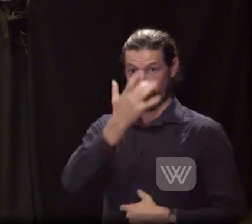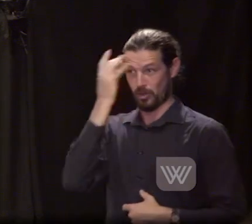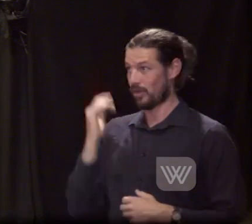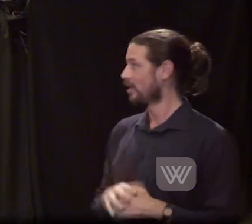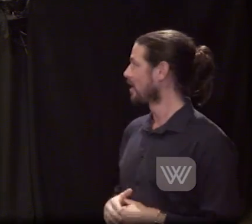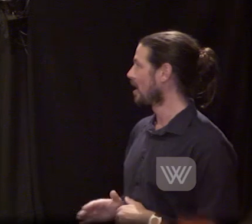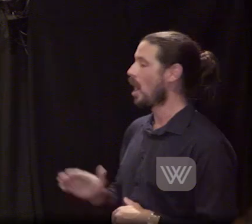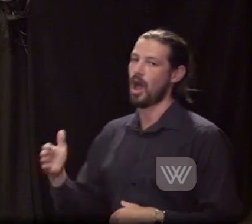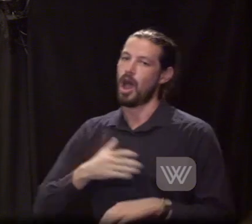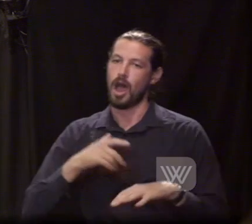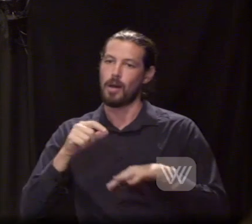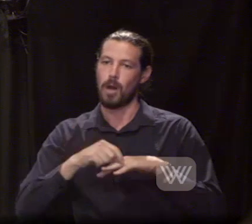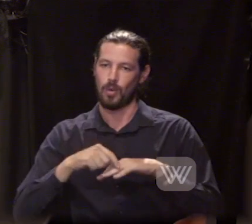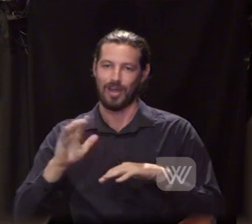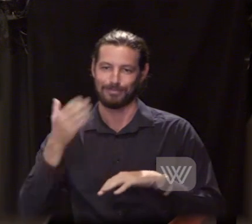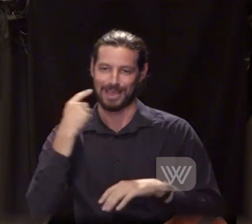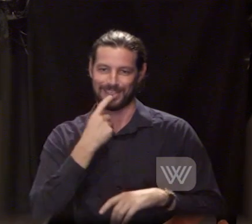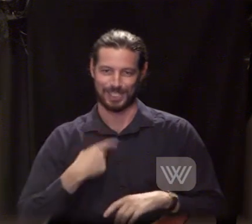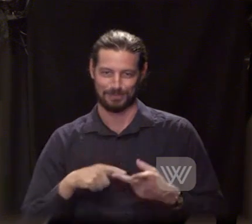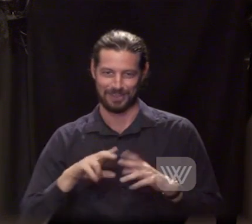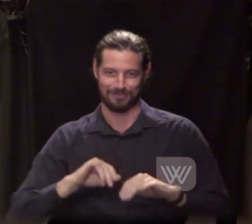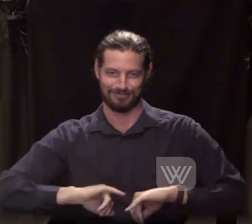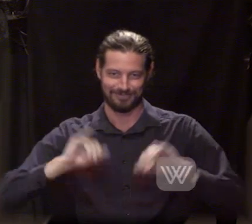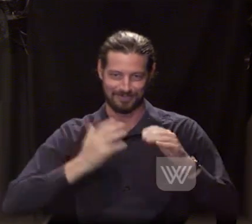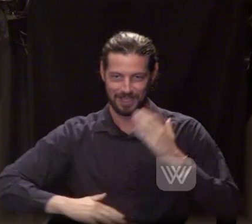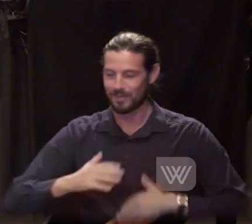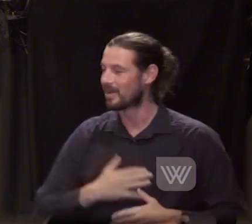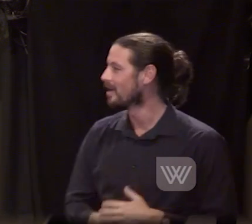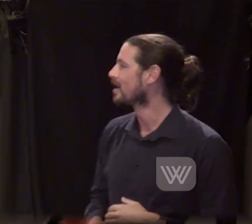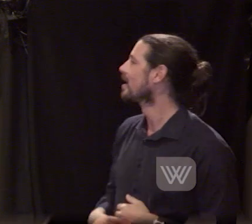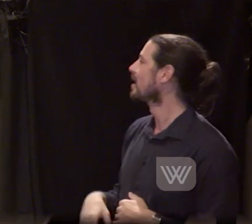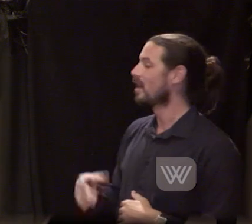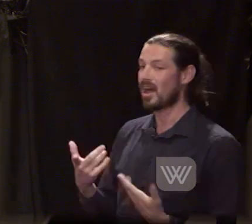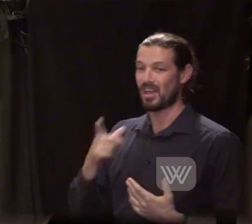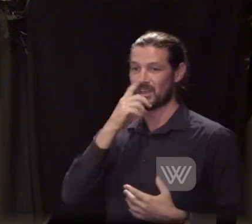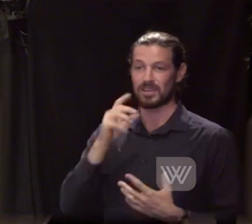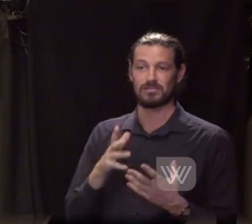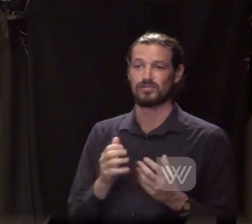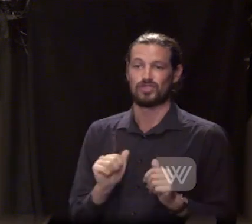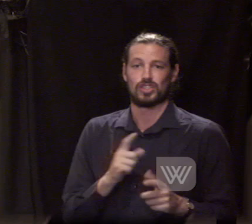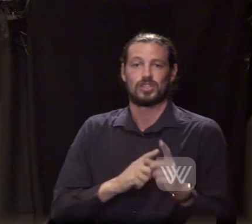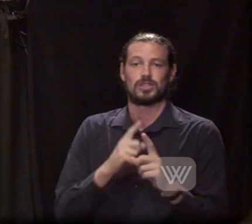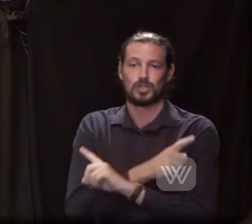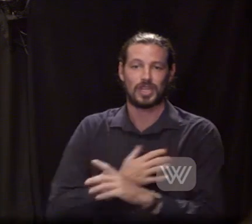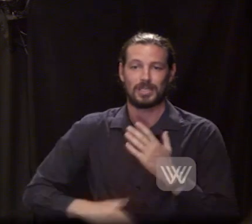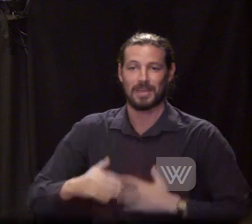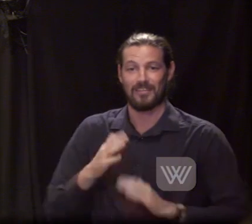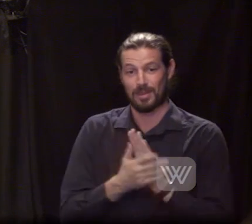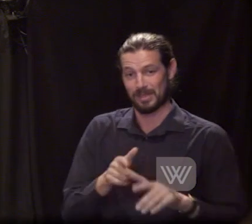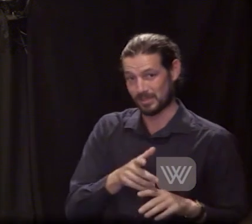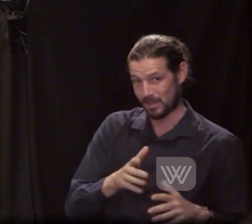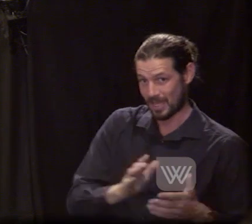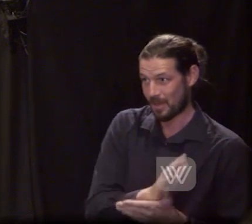wife's let me know. Yeah. Very early on. And then you're like, okay, I'll do that. And then it's done and it no longer pisses her off, right? She's